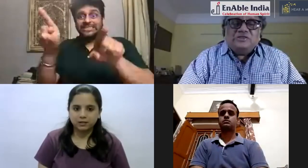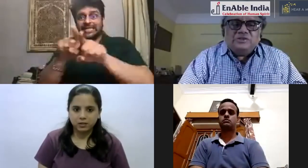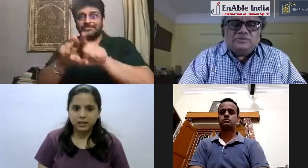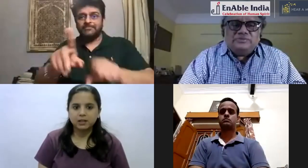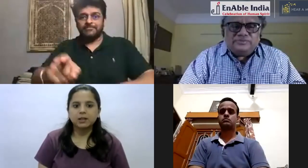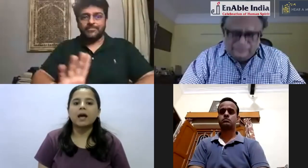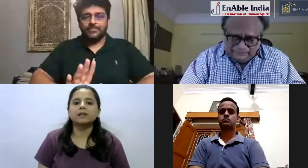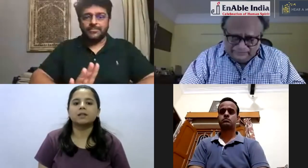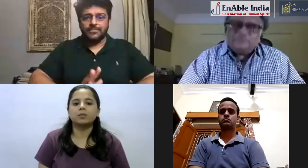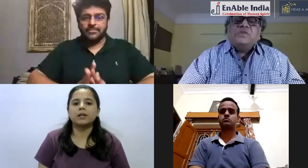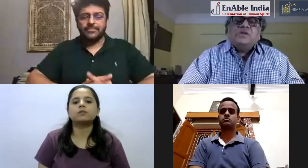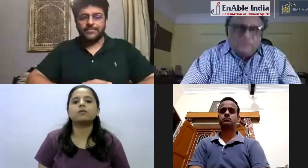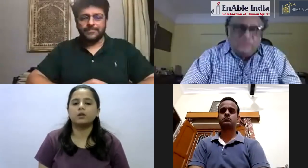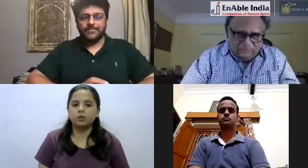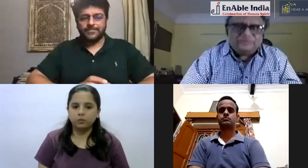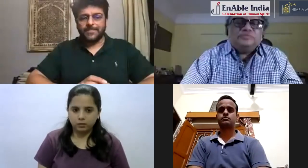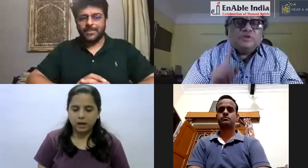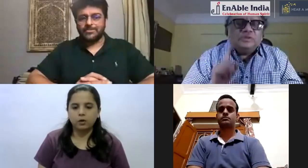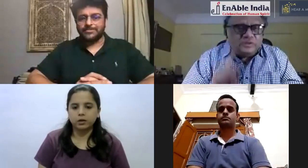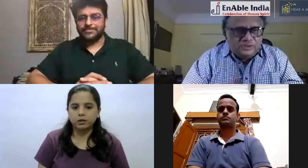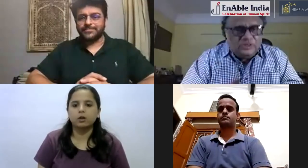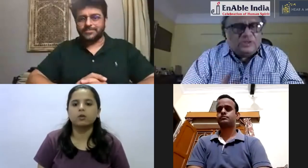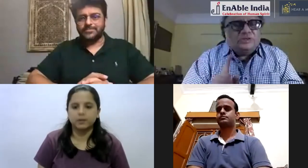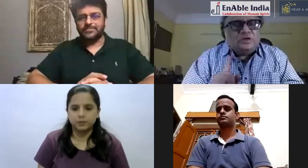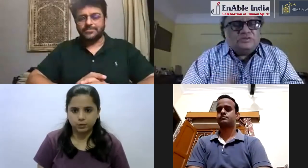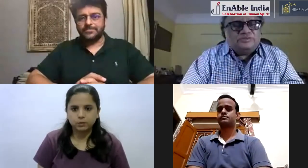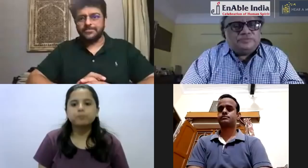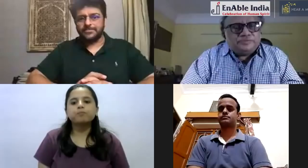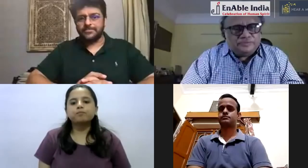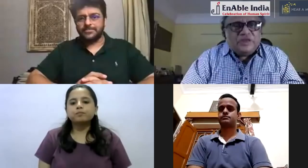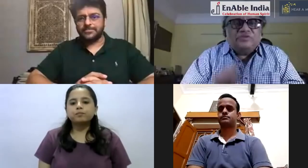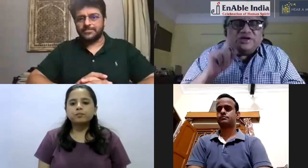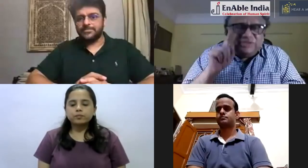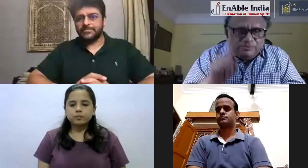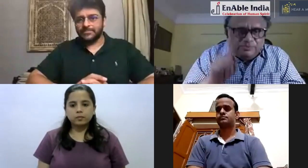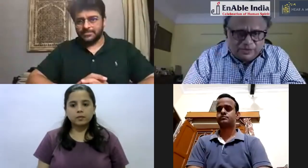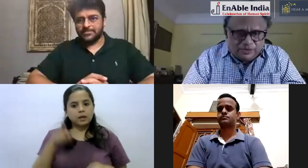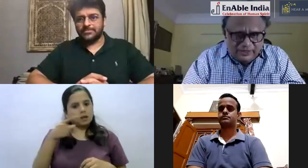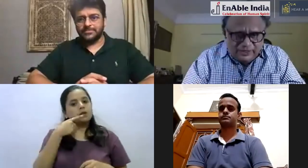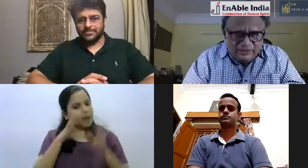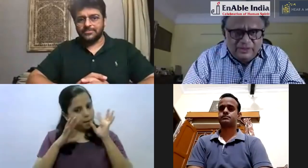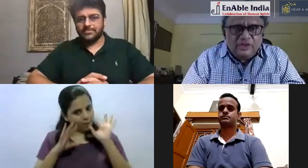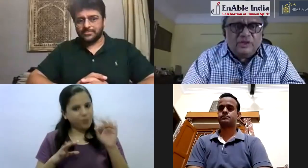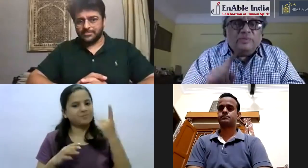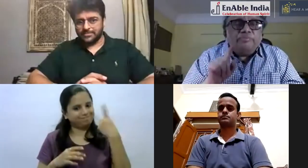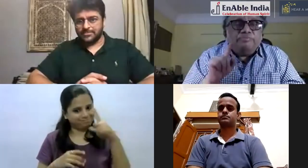same place, right? At the same place where you have gotten your first dose. That is important